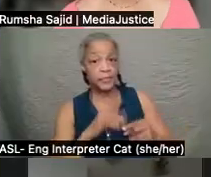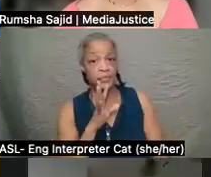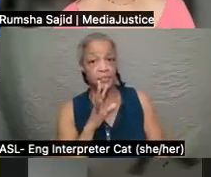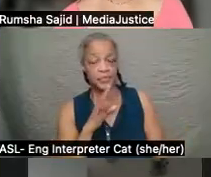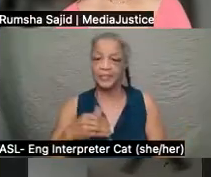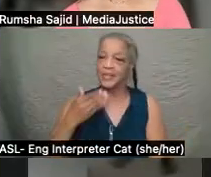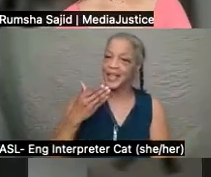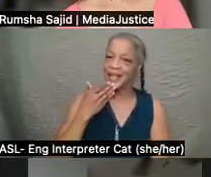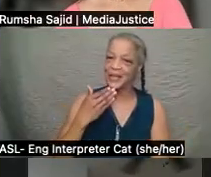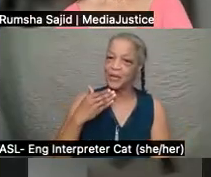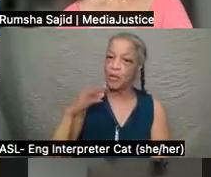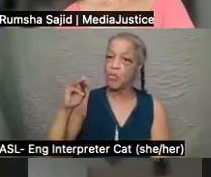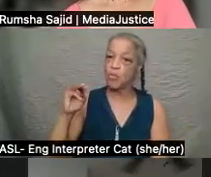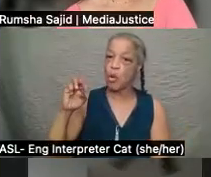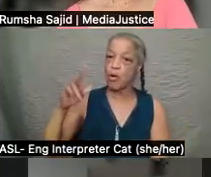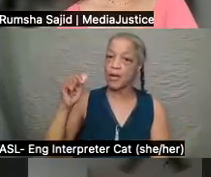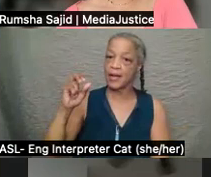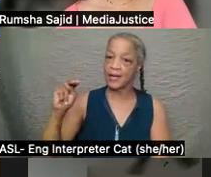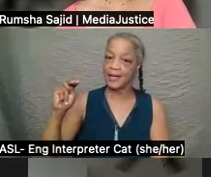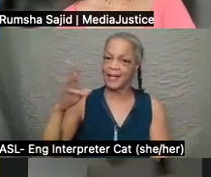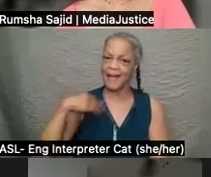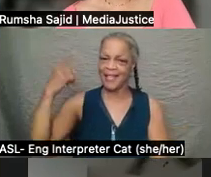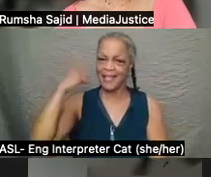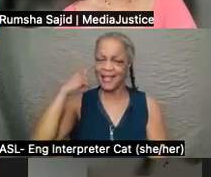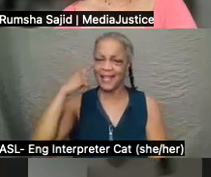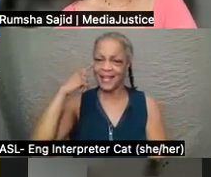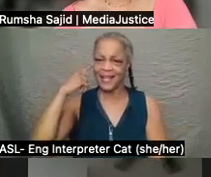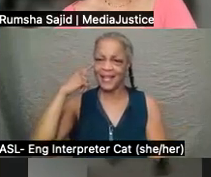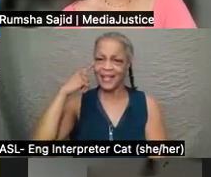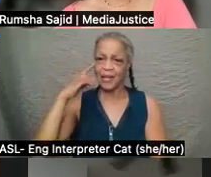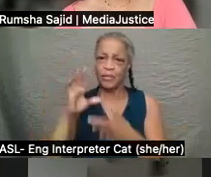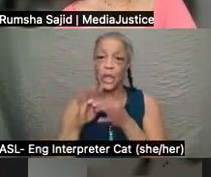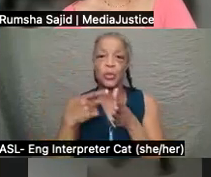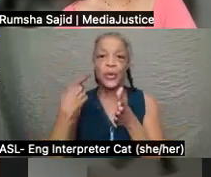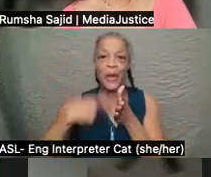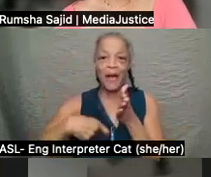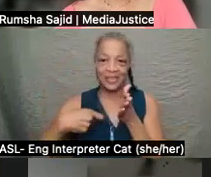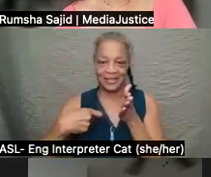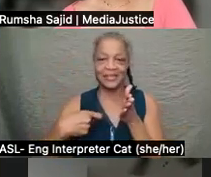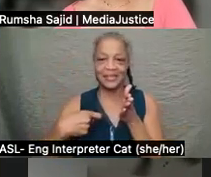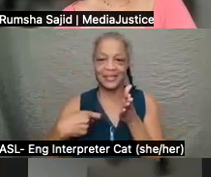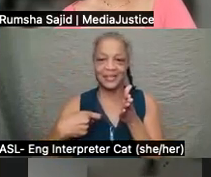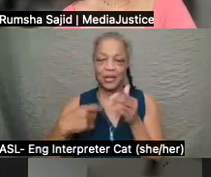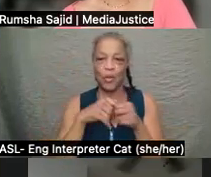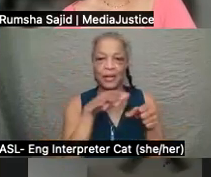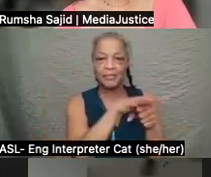I think a lot of it comes to cost. when jurisdictions are